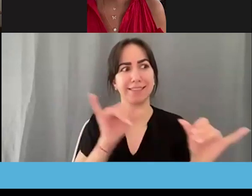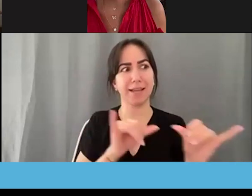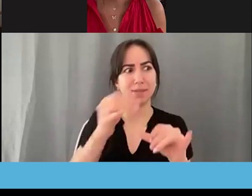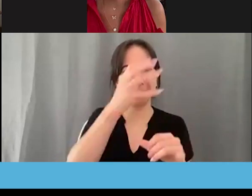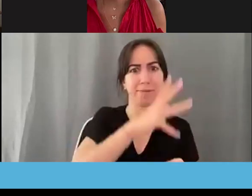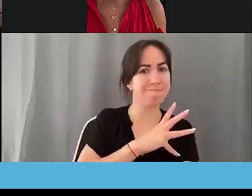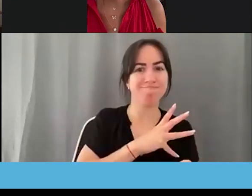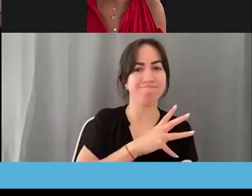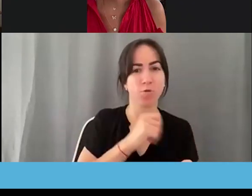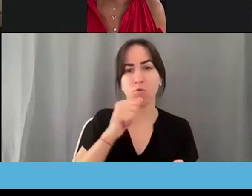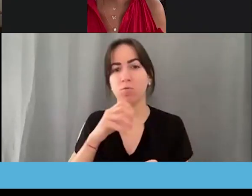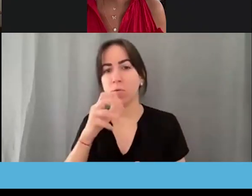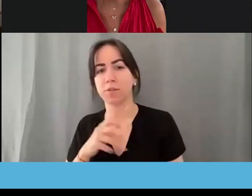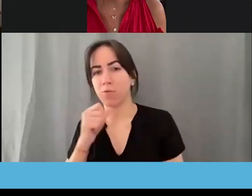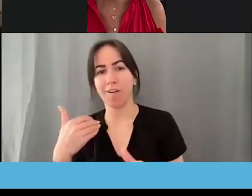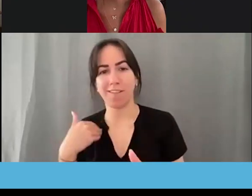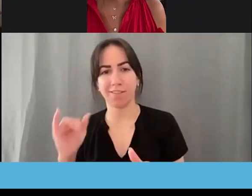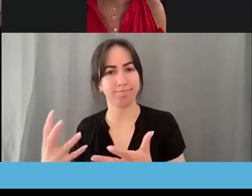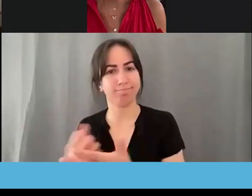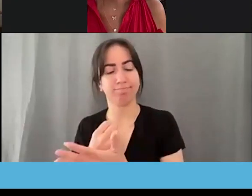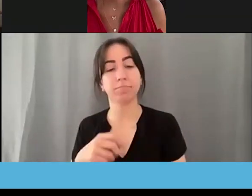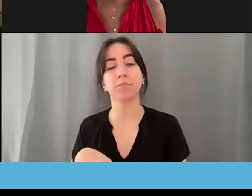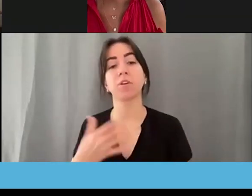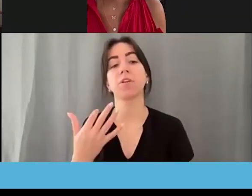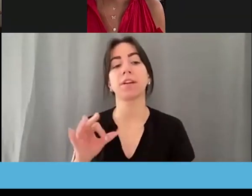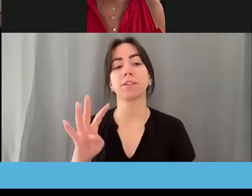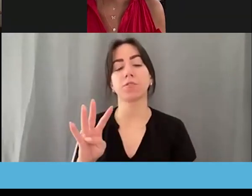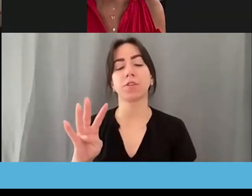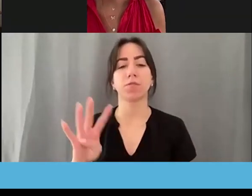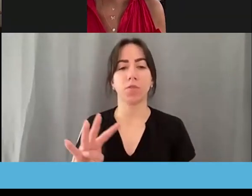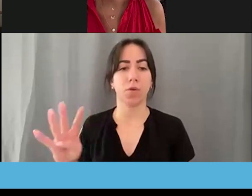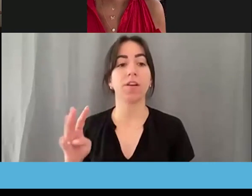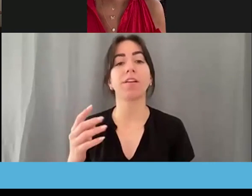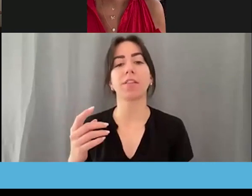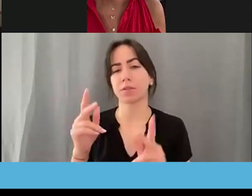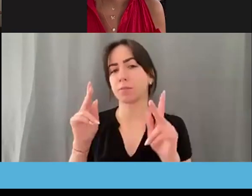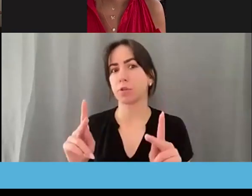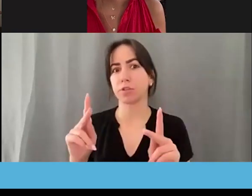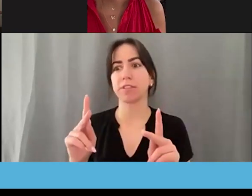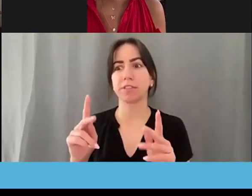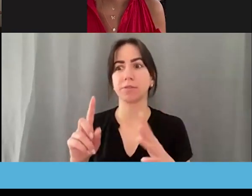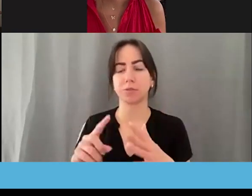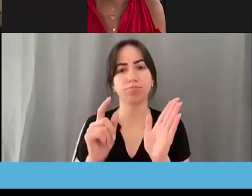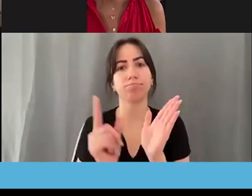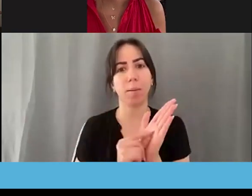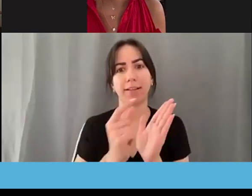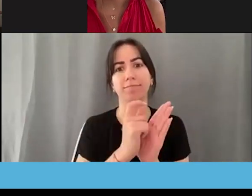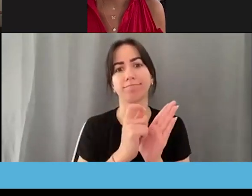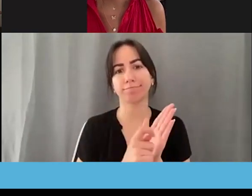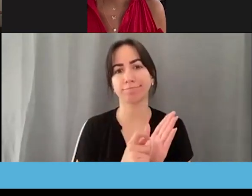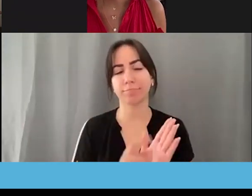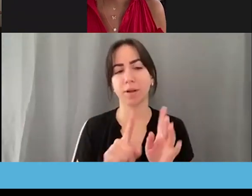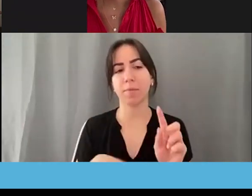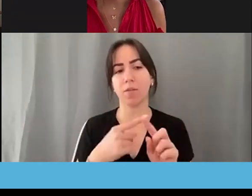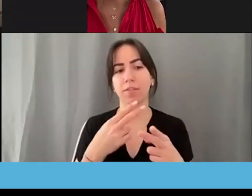So there was a journalist in 1984 who actually was the first person to put this into print in a publication called Adweek.